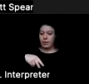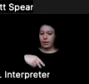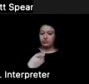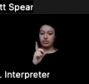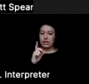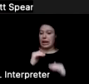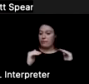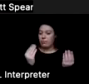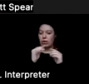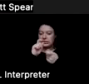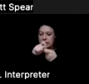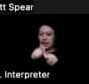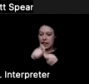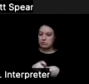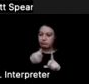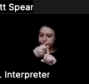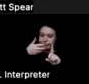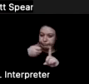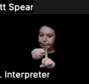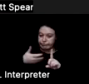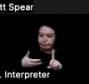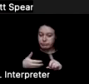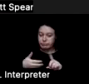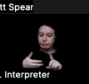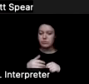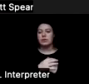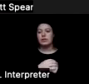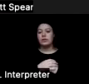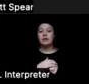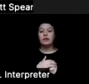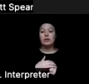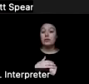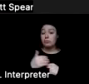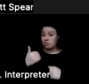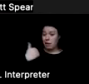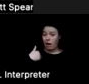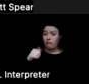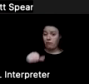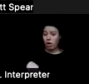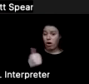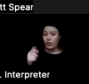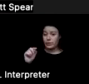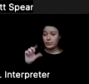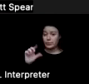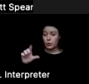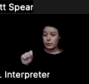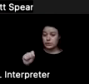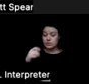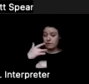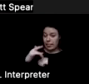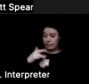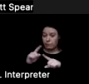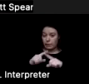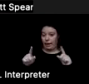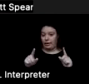detailed. There are also other tools out there. I just pointed to two of